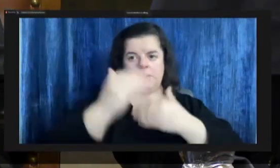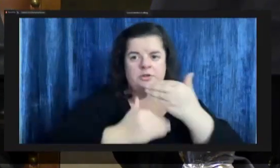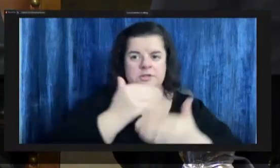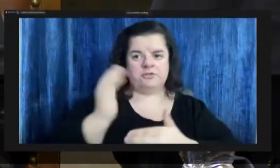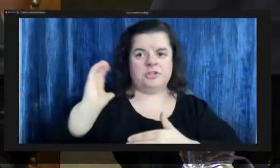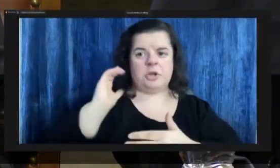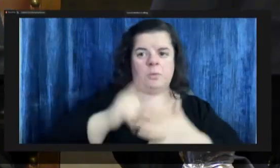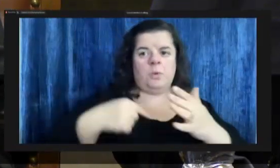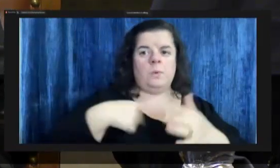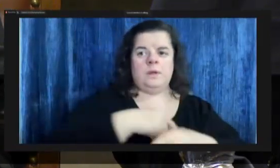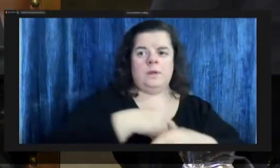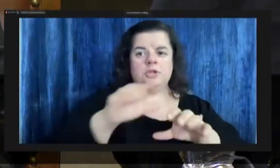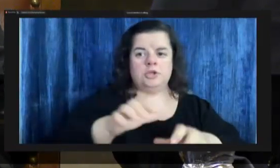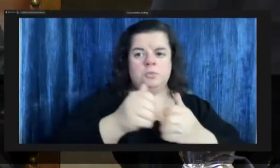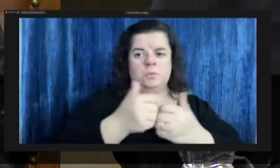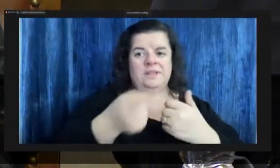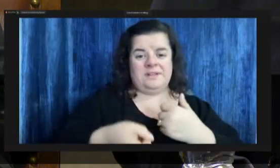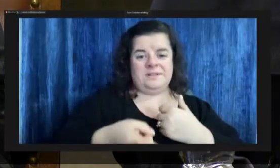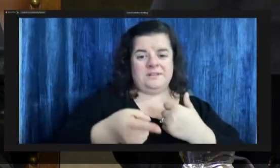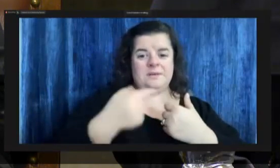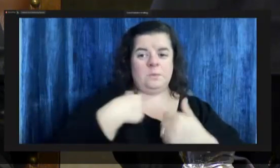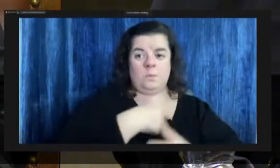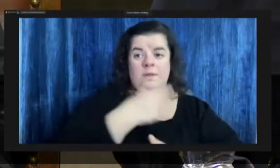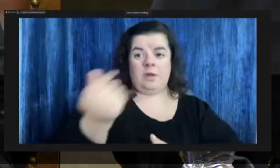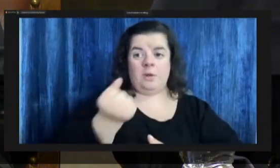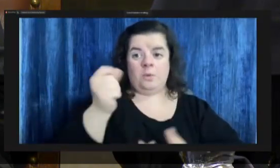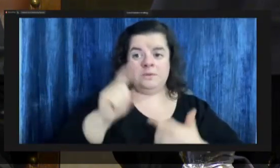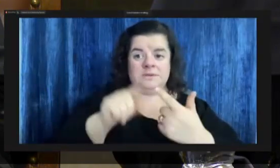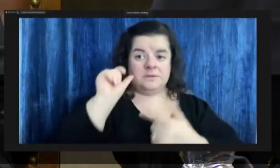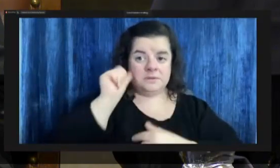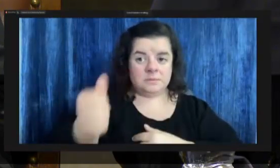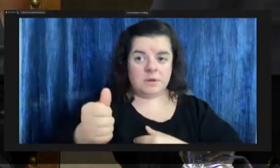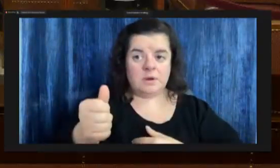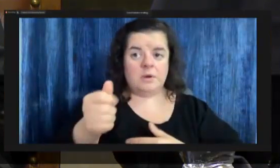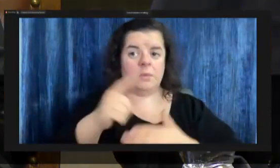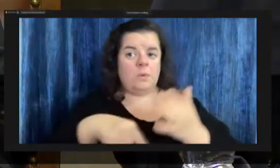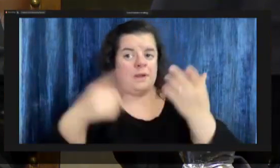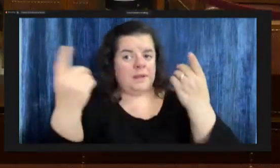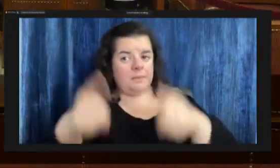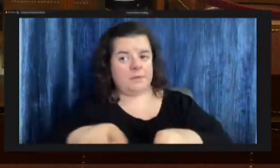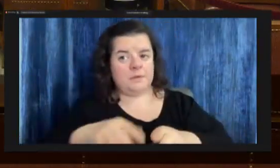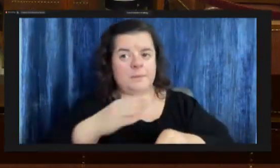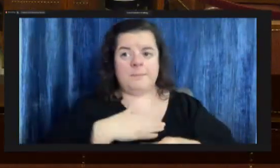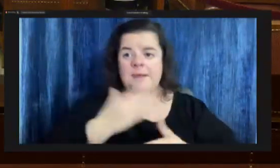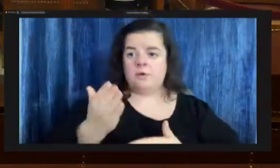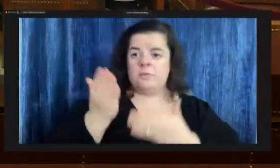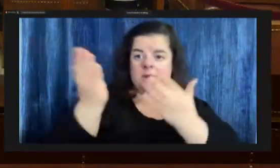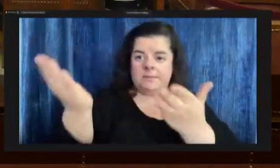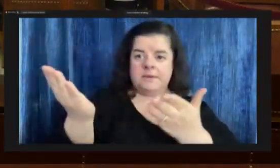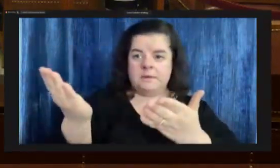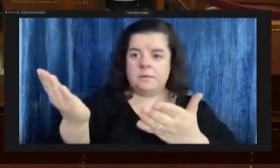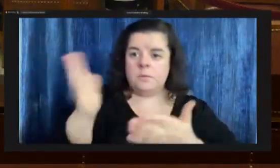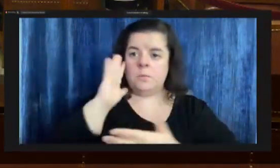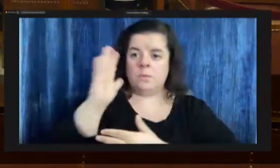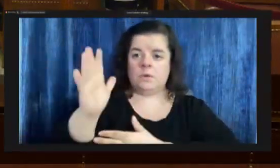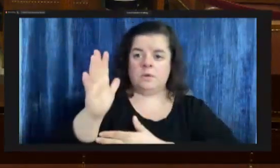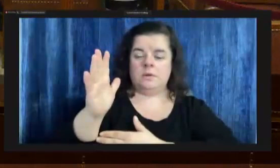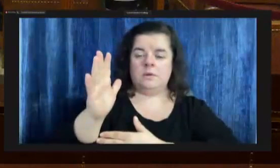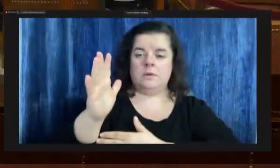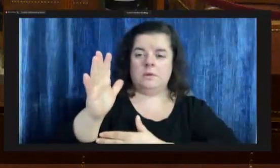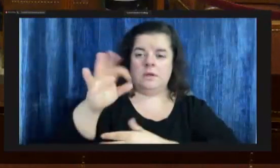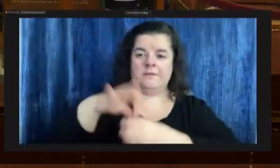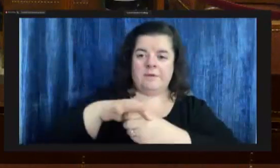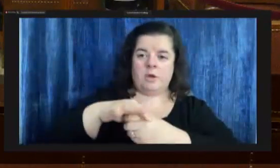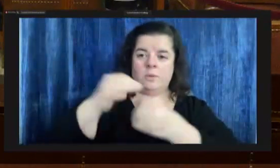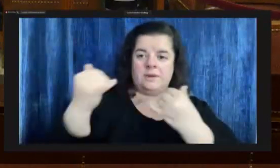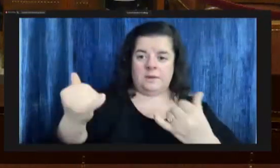do with this. We hang on to it till tomorrow. What do we do? My recommendation would be to vote it now